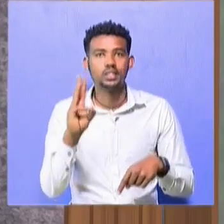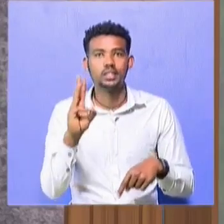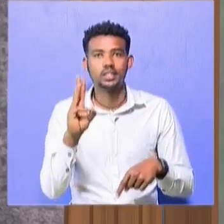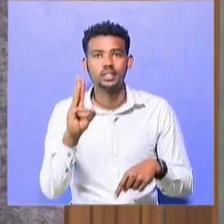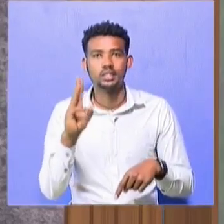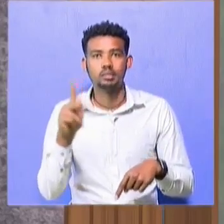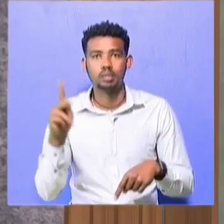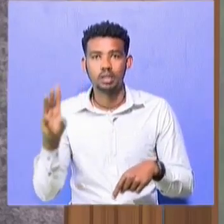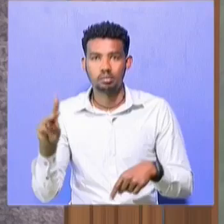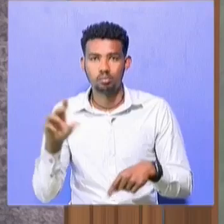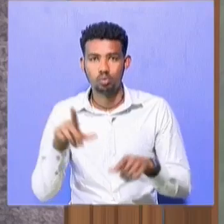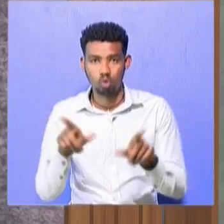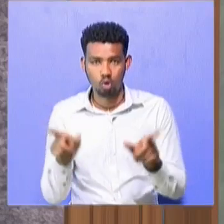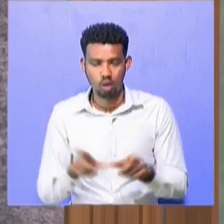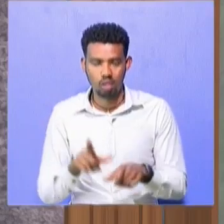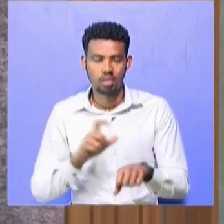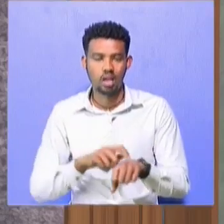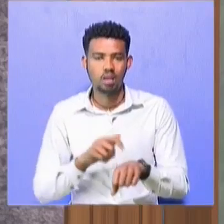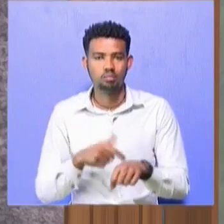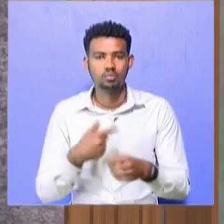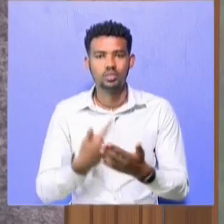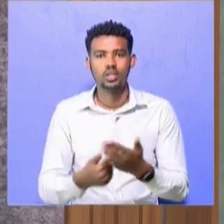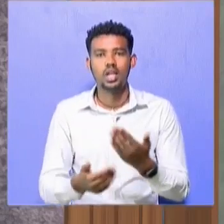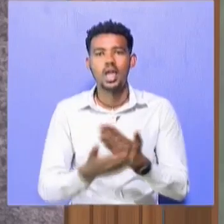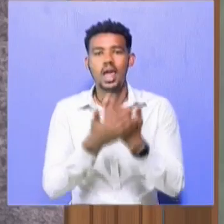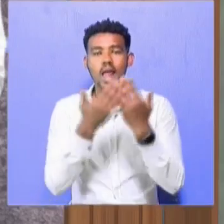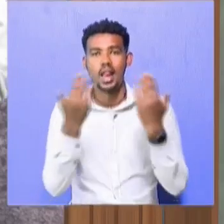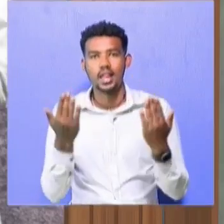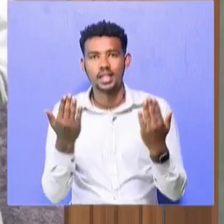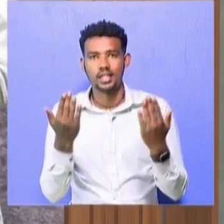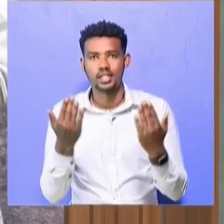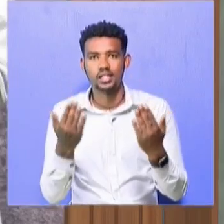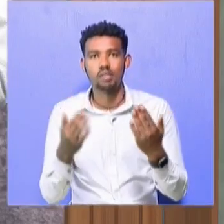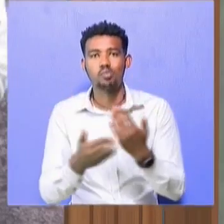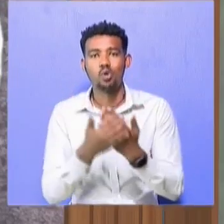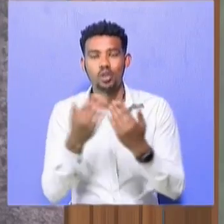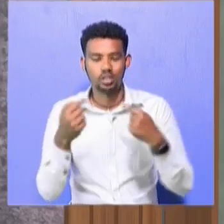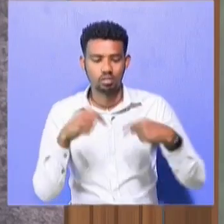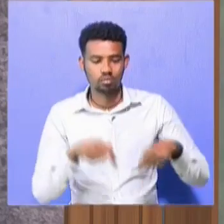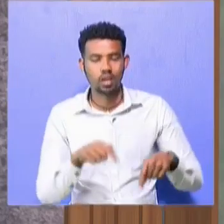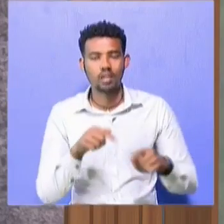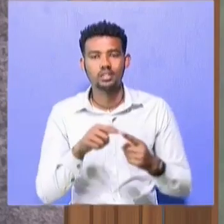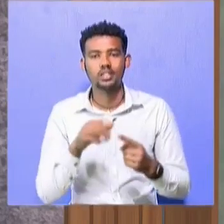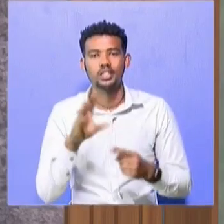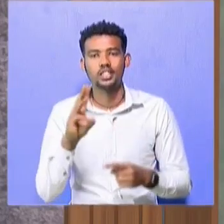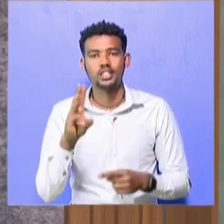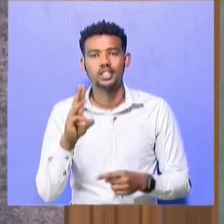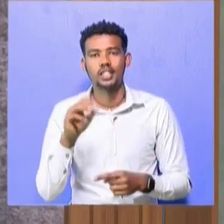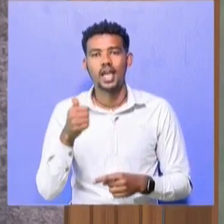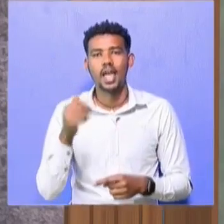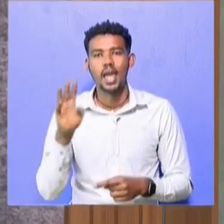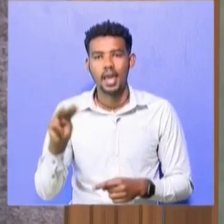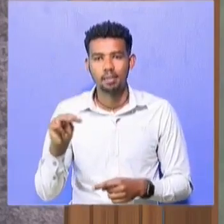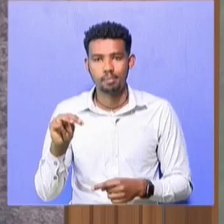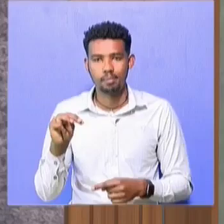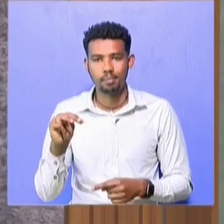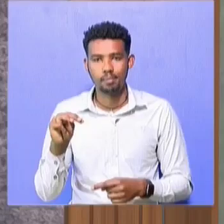we meet here early in the morning by tomorrow at 6 a.m. local